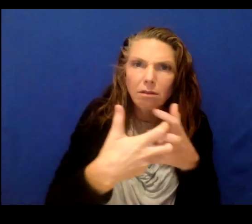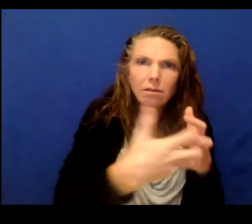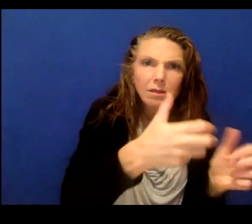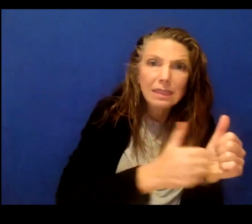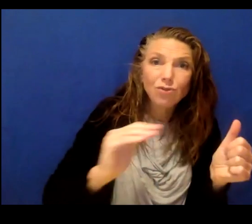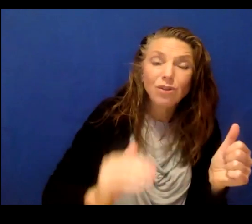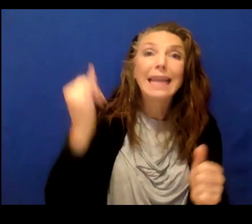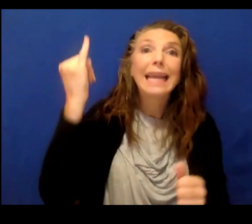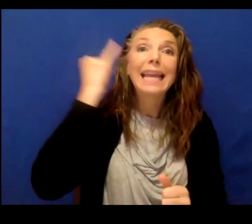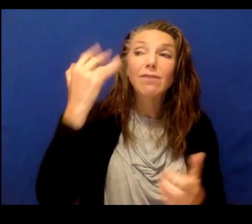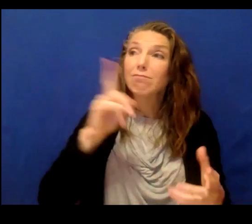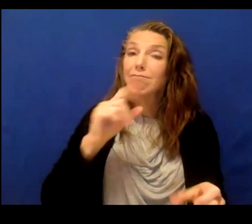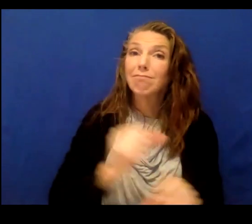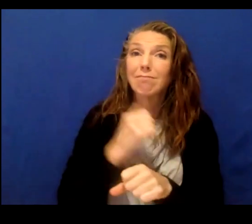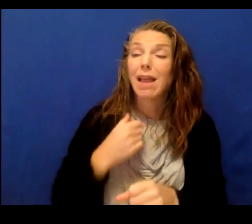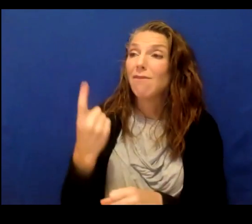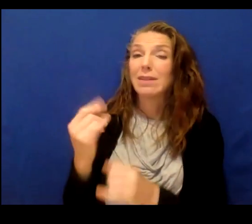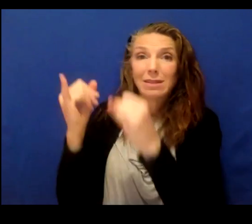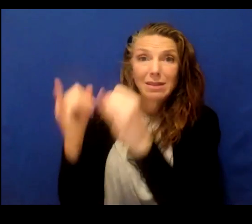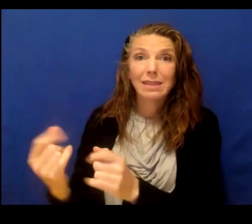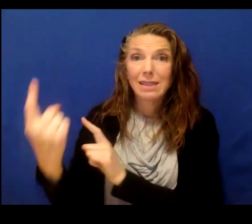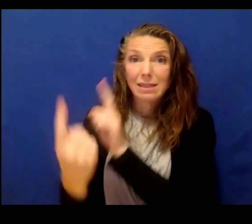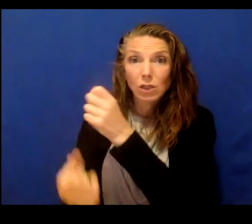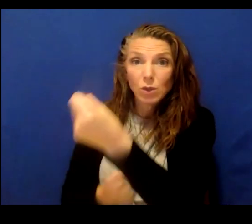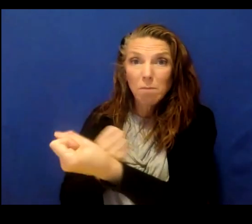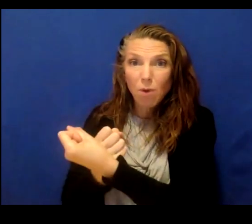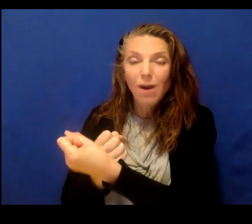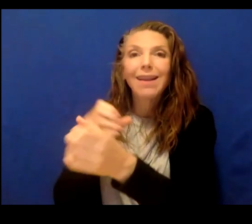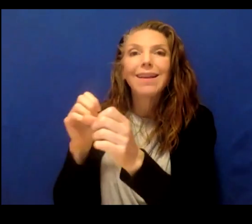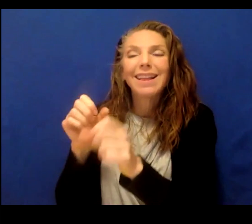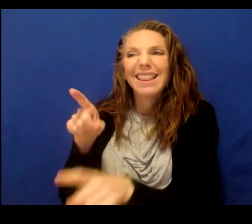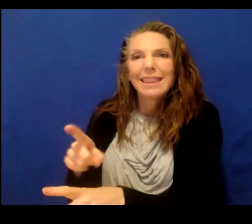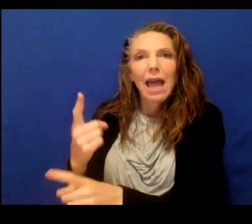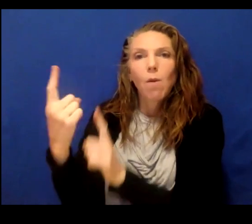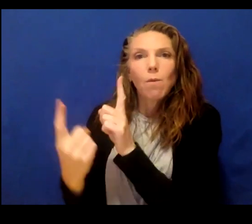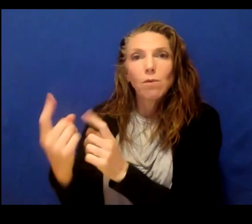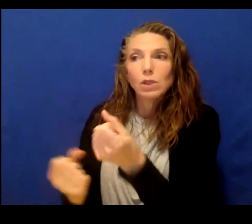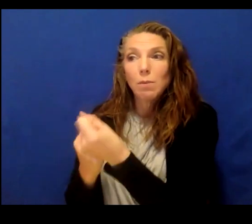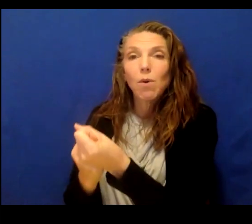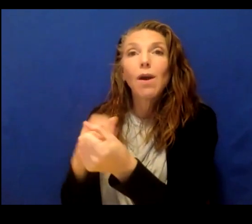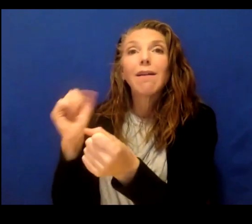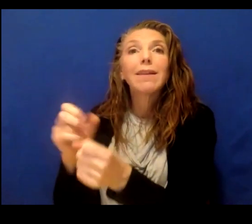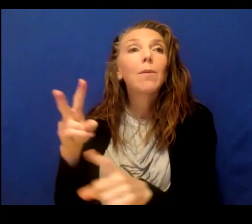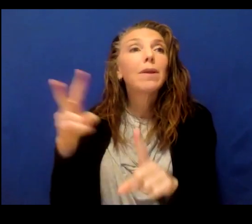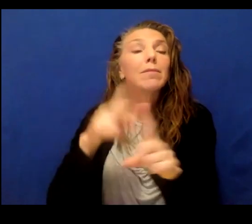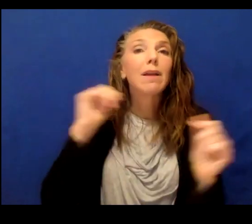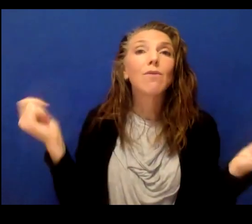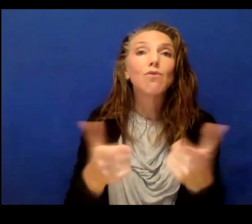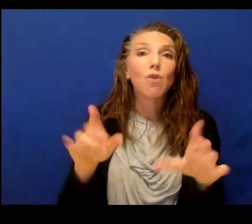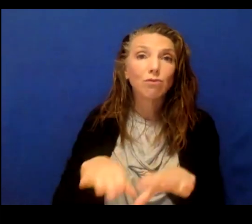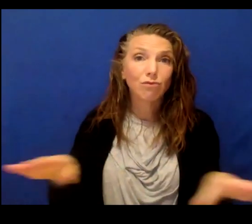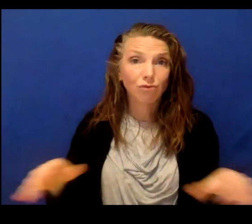is an individualized support, is there an opportunity to make that individualized support a choice for everyone in